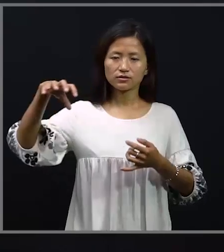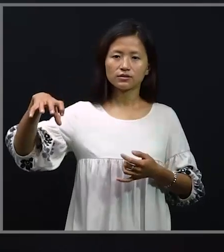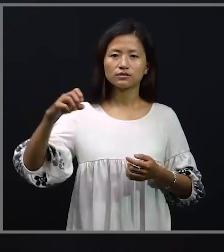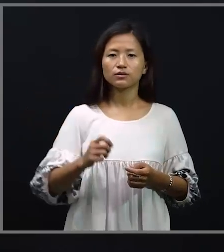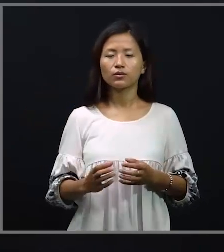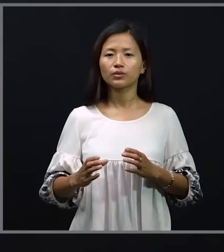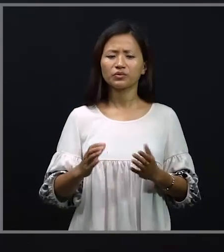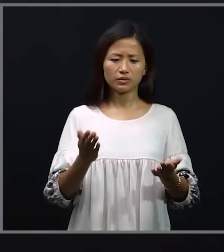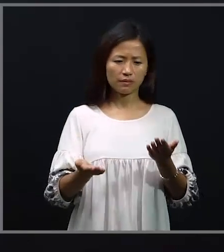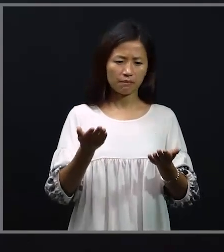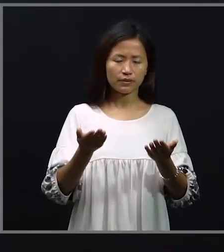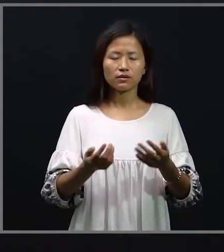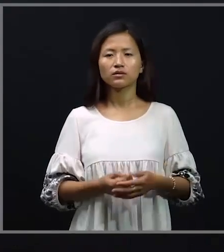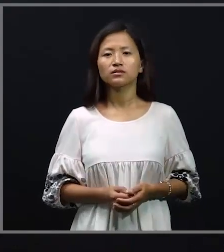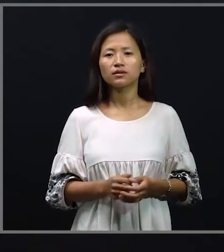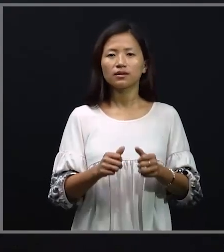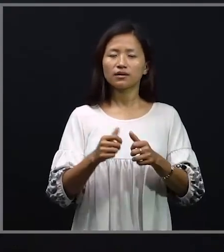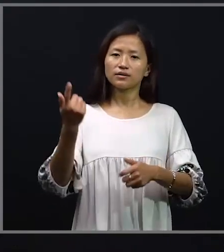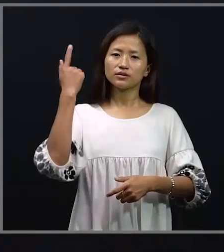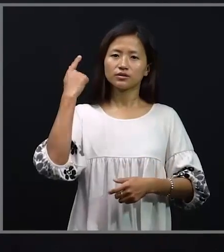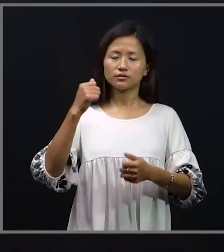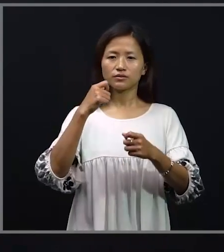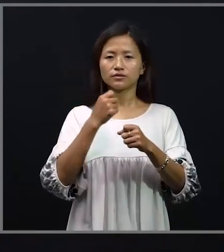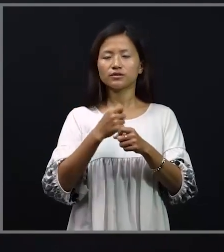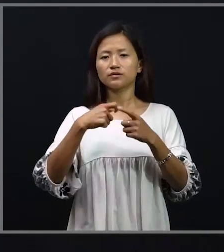compare to the ancient Greek.